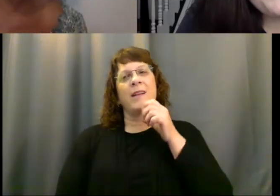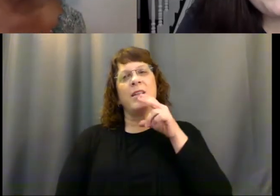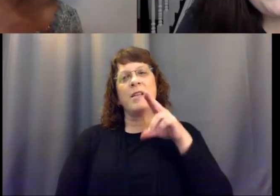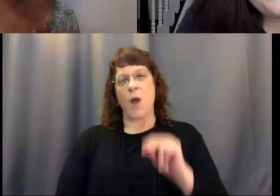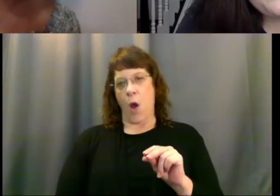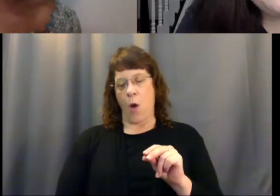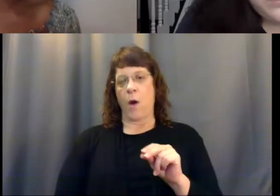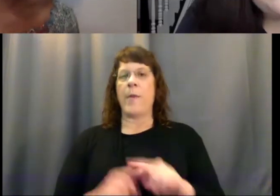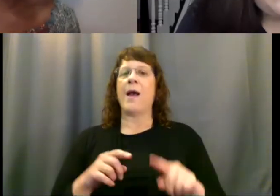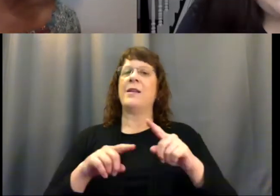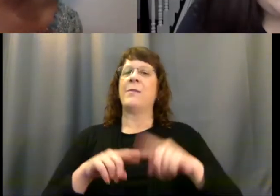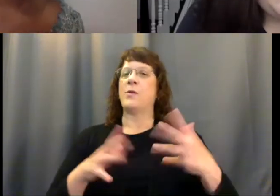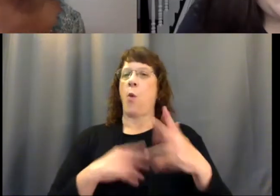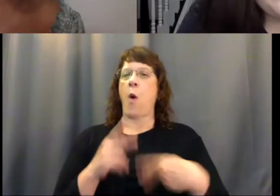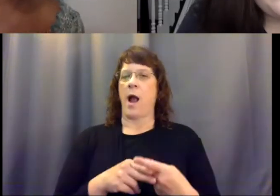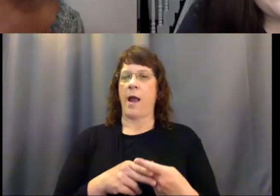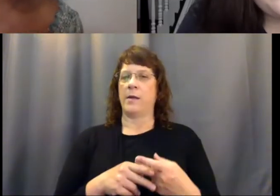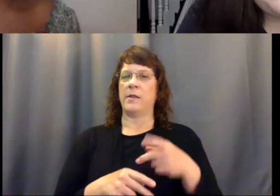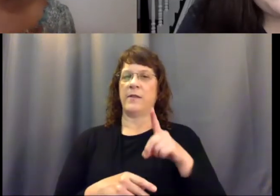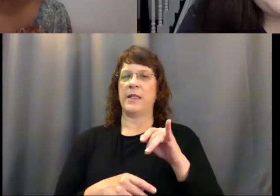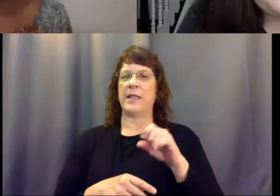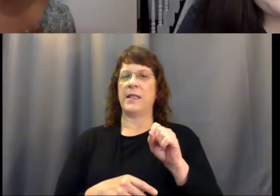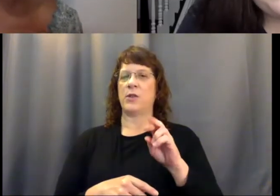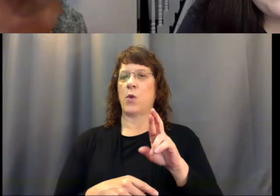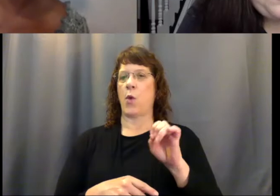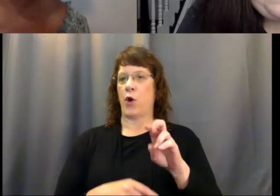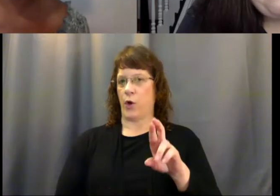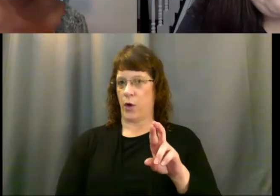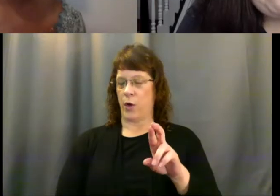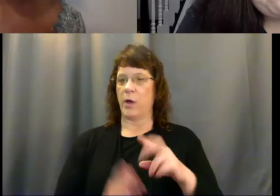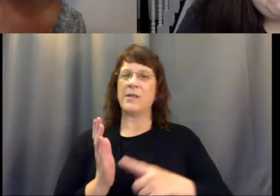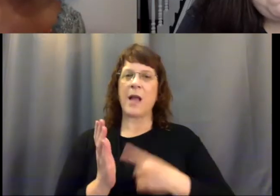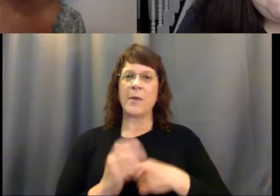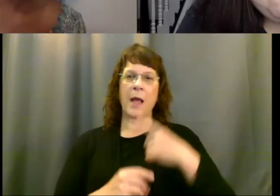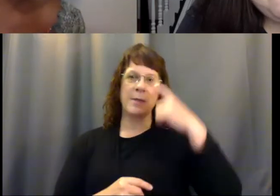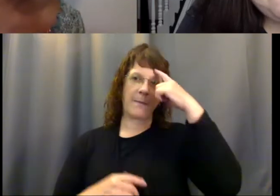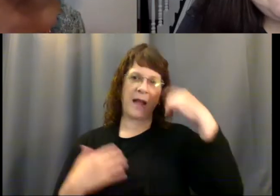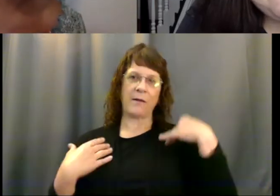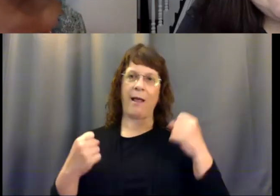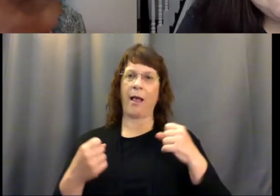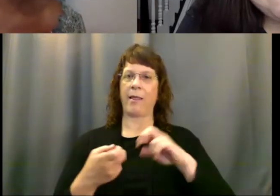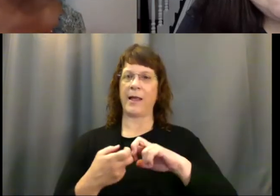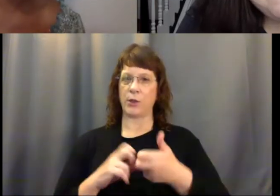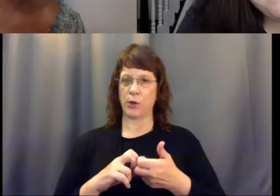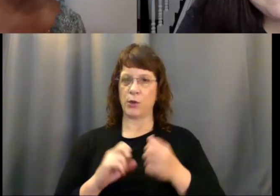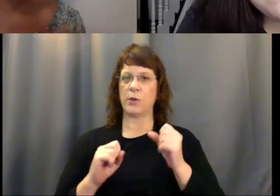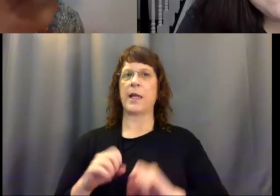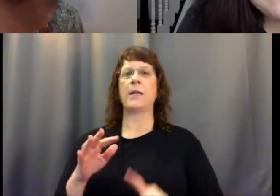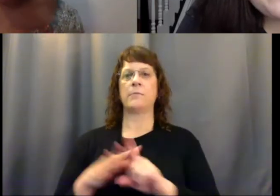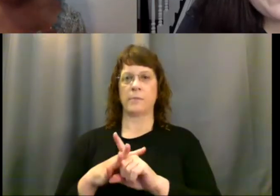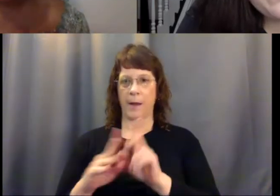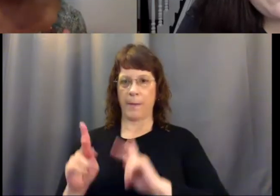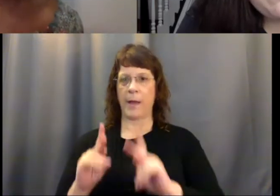on the disorder that you're talking about. So sometimes mental health issues can be present in people who have